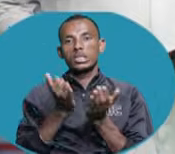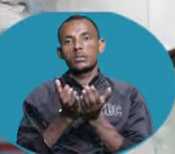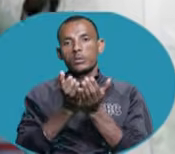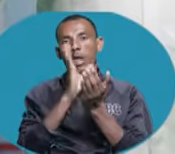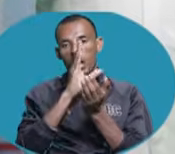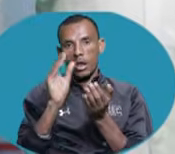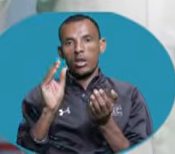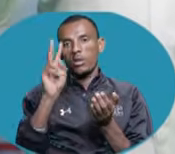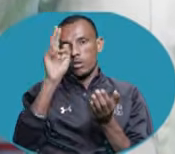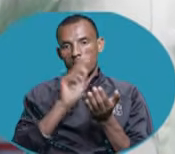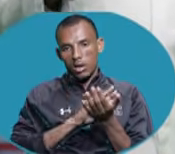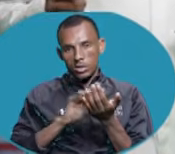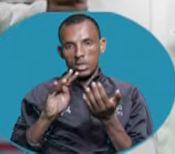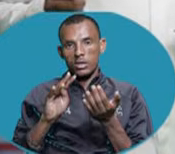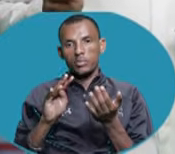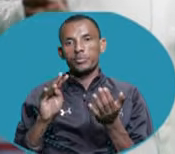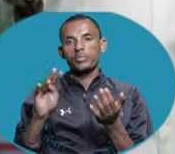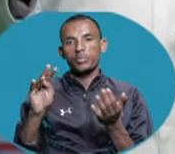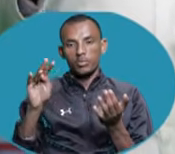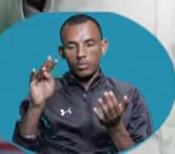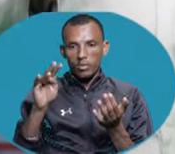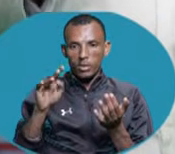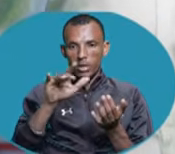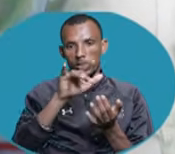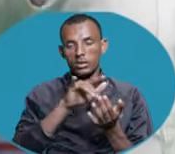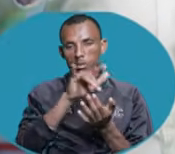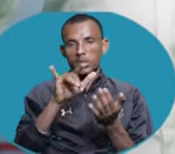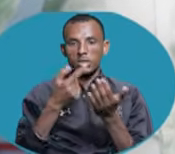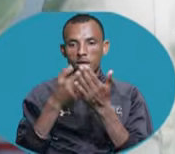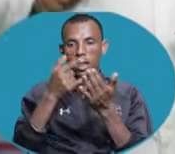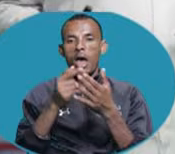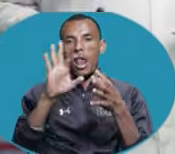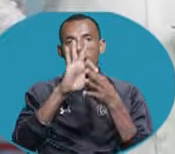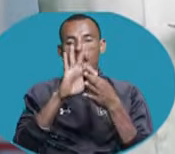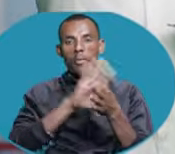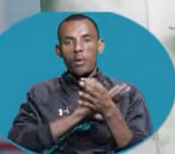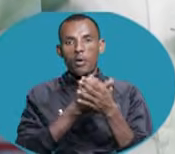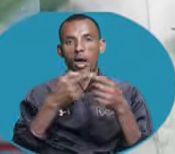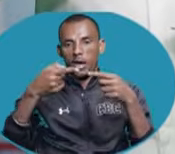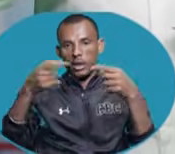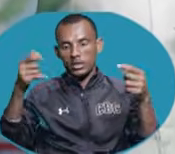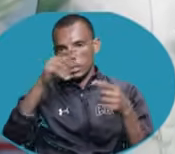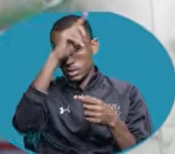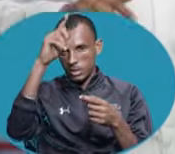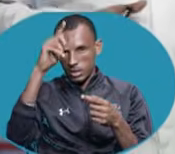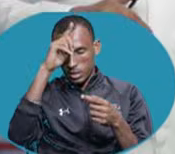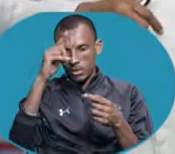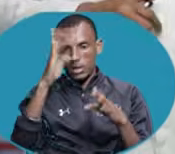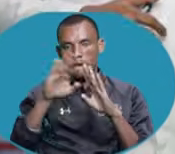struggle, the Allied power against Germany in France, within months and a